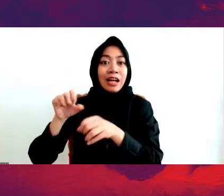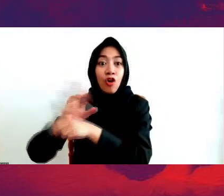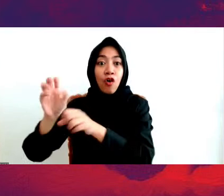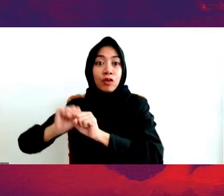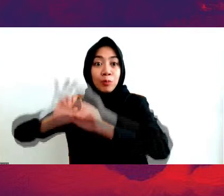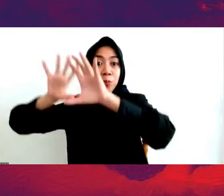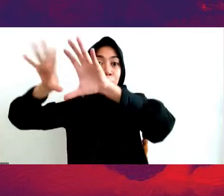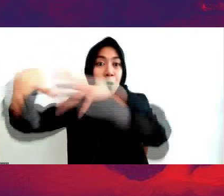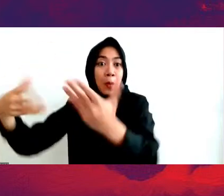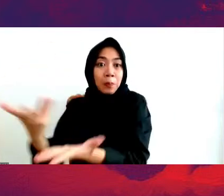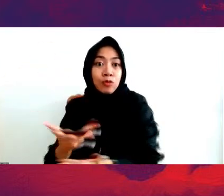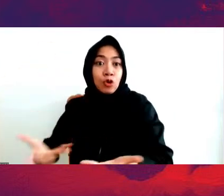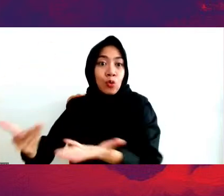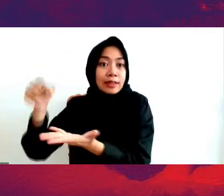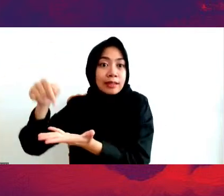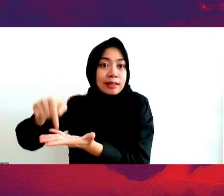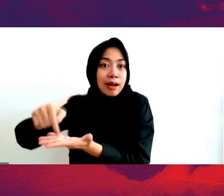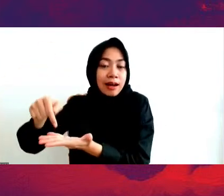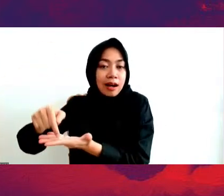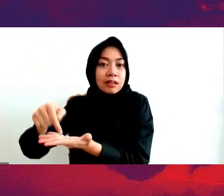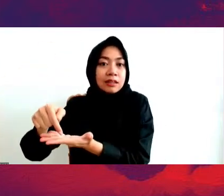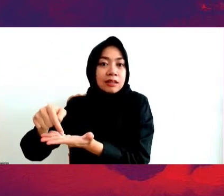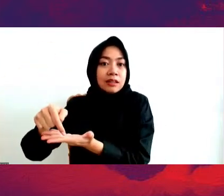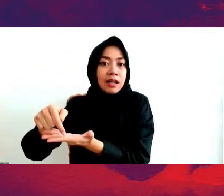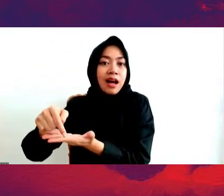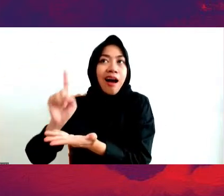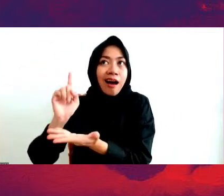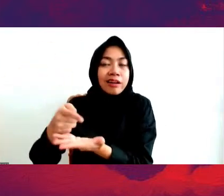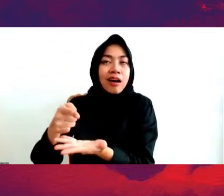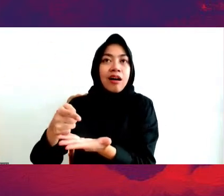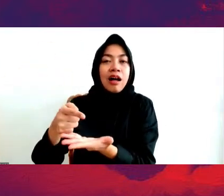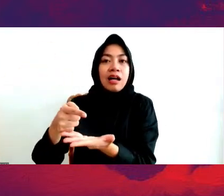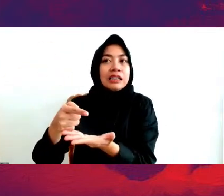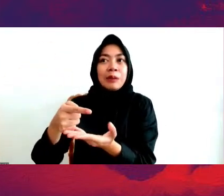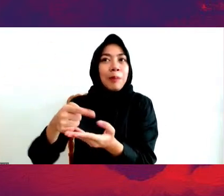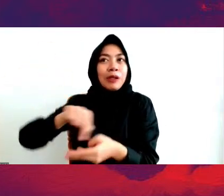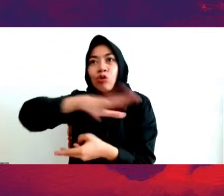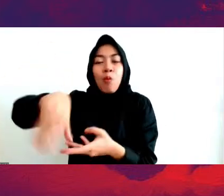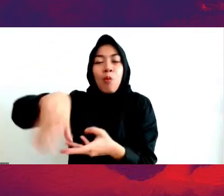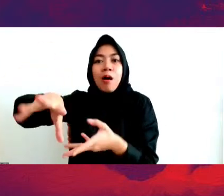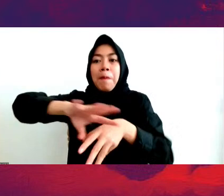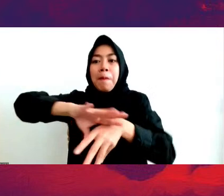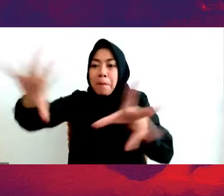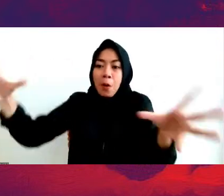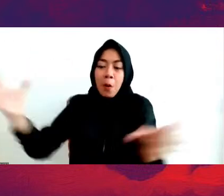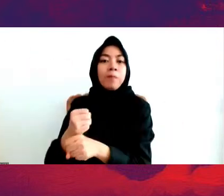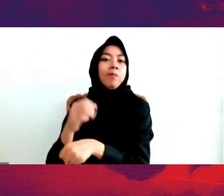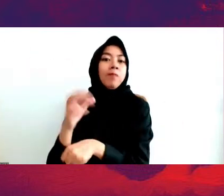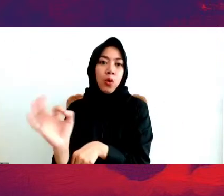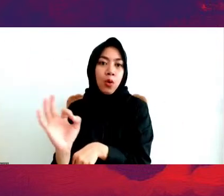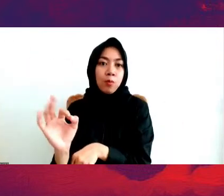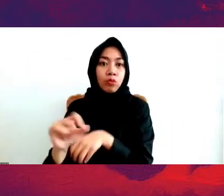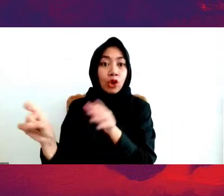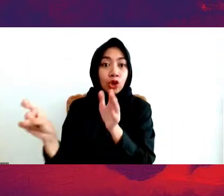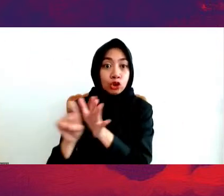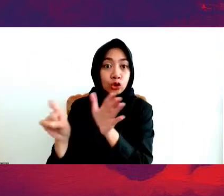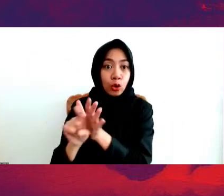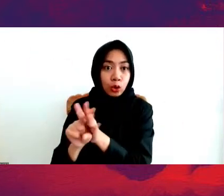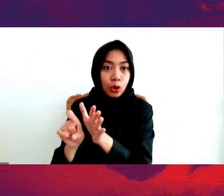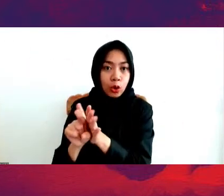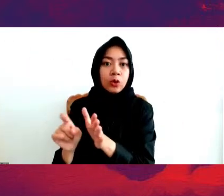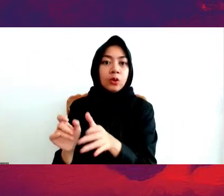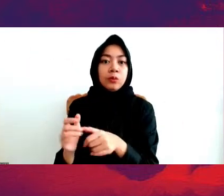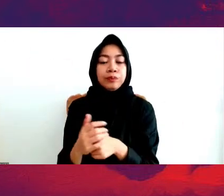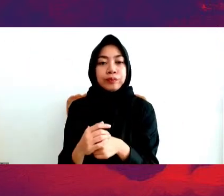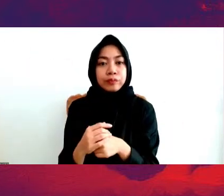time. It has its own limitations. So, for example, this is data that was collected through high-frequency phone